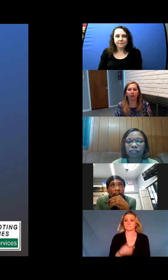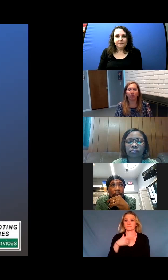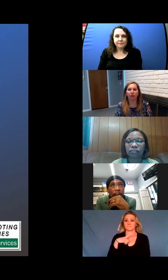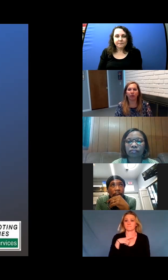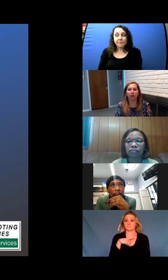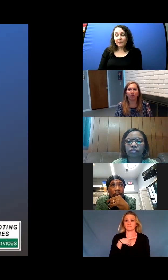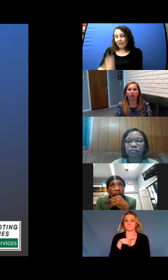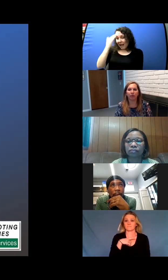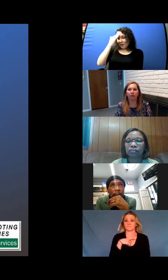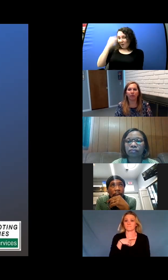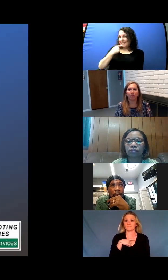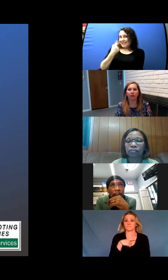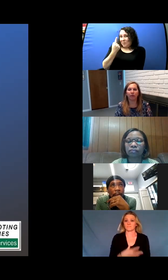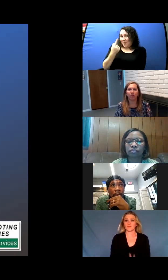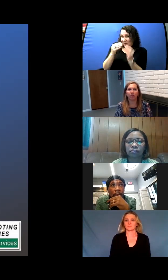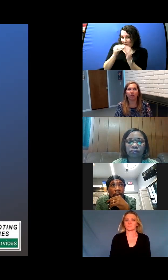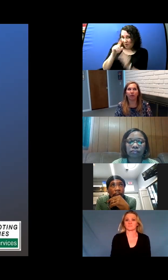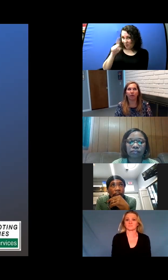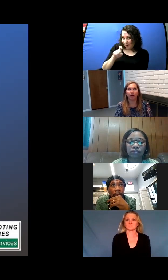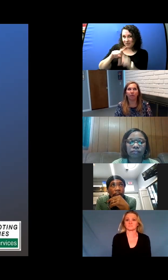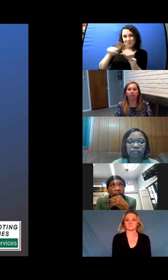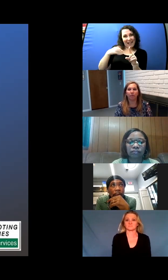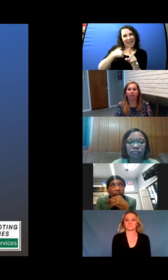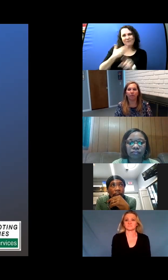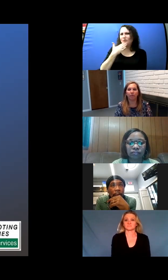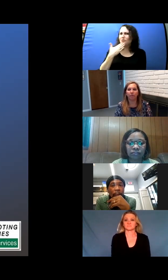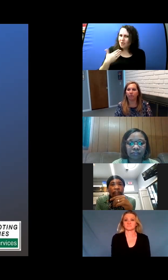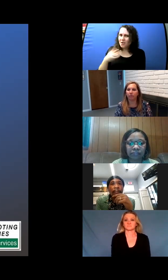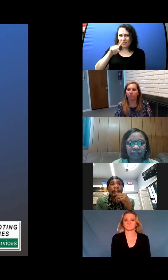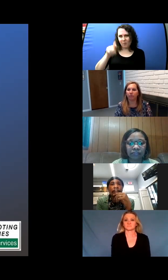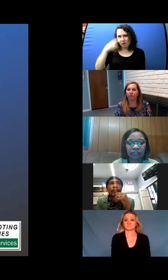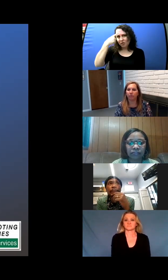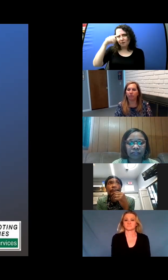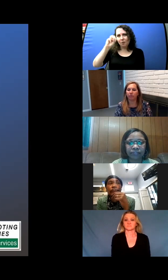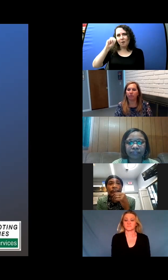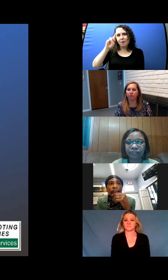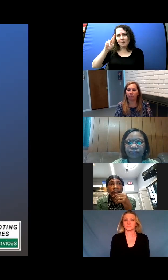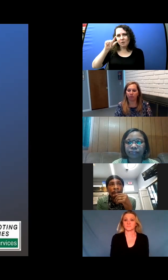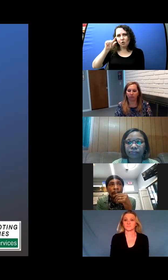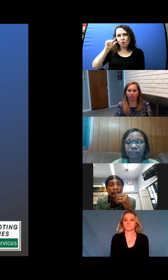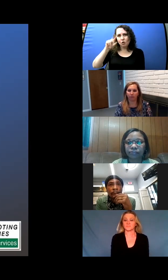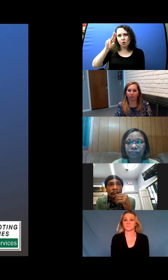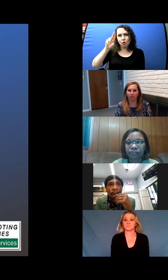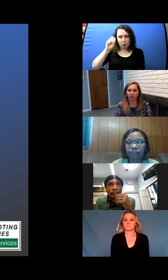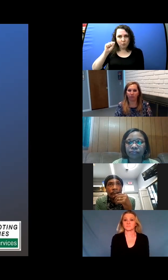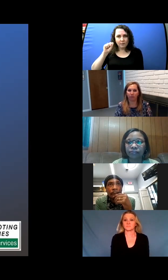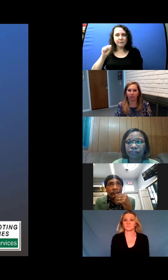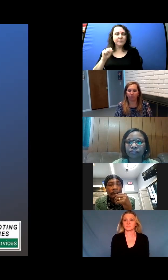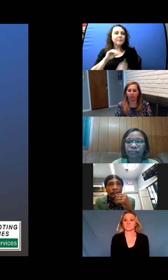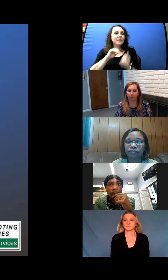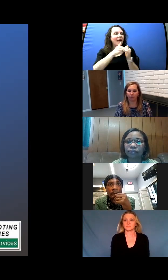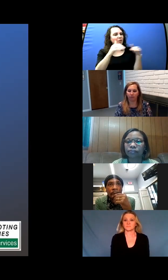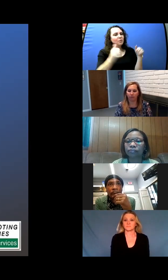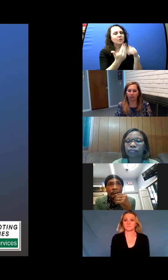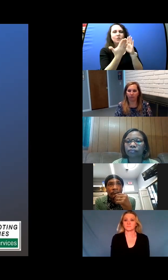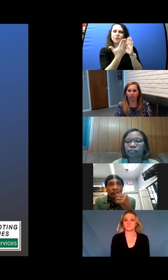Now, I know I said one more question, but this one is a really good one. It's for Mr. Hughes. How do you address issues with employees that you feel may